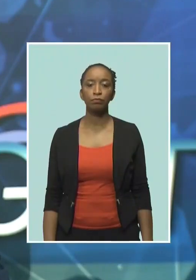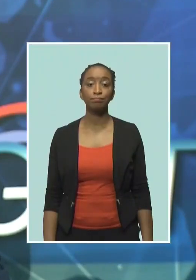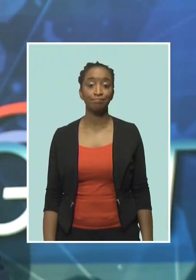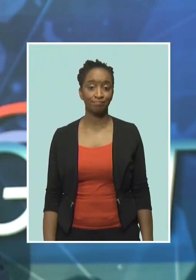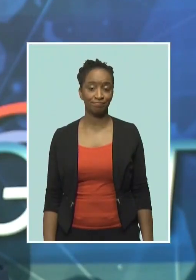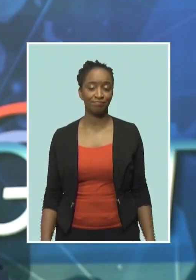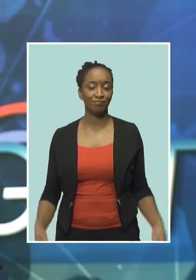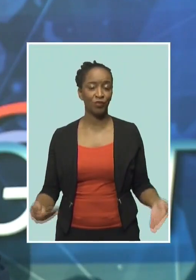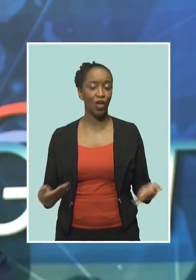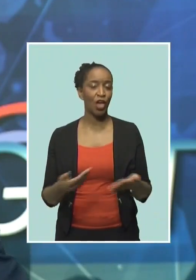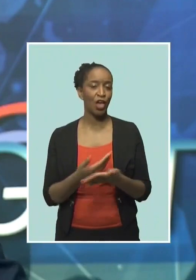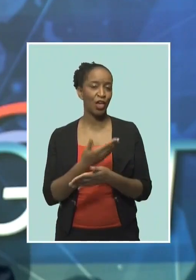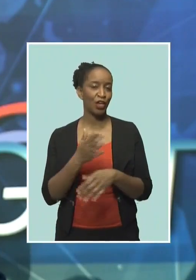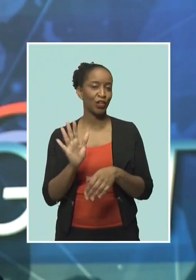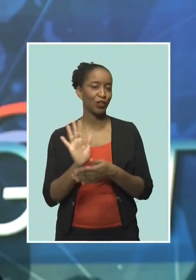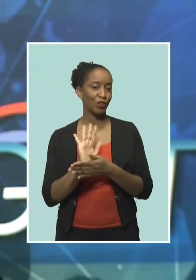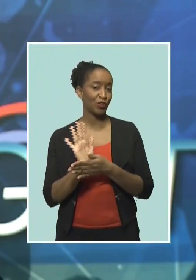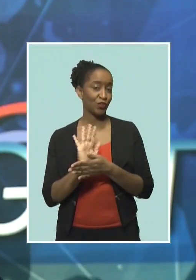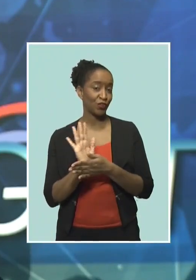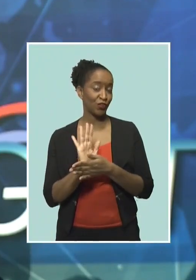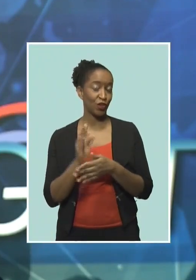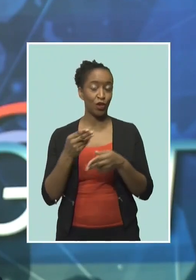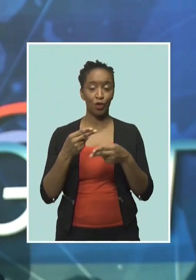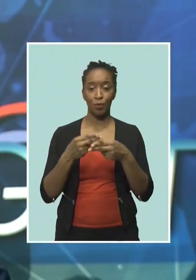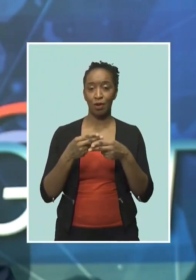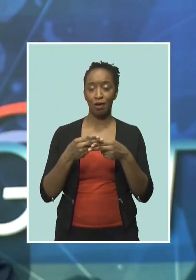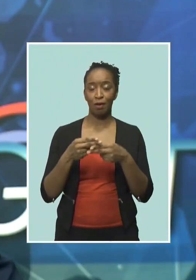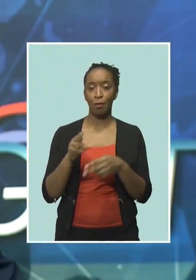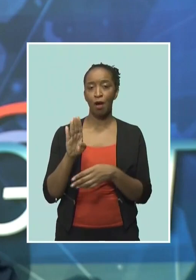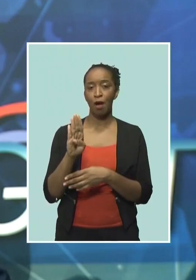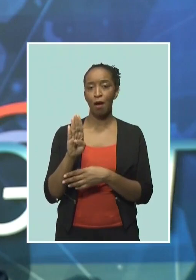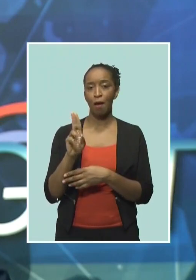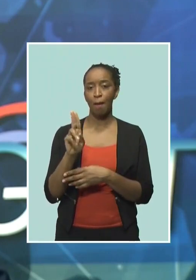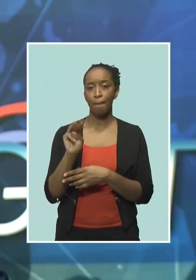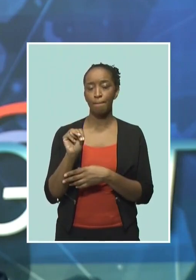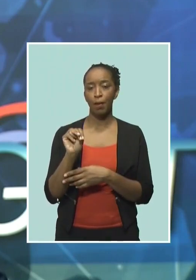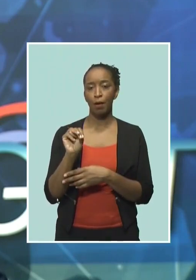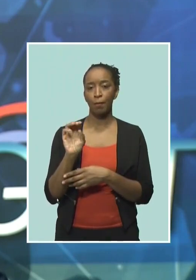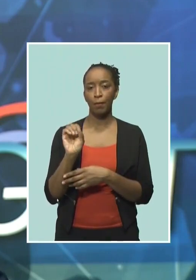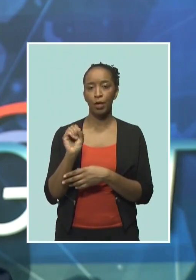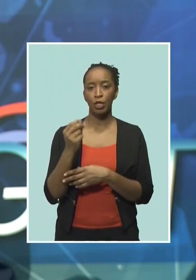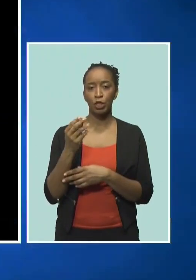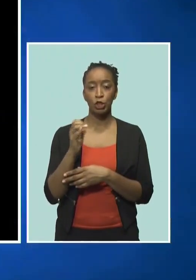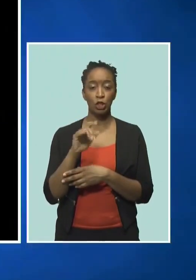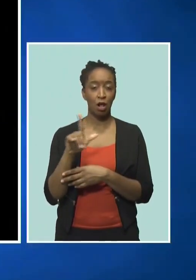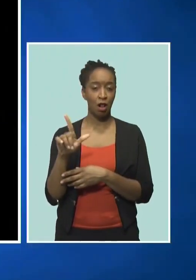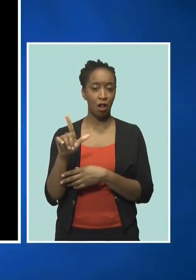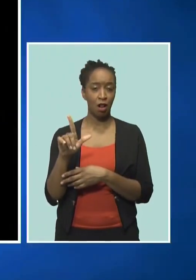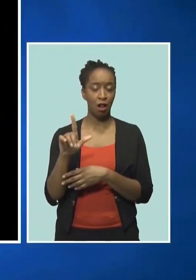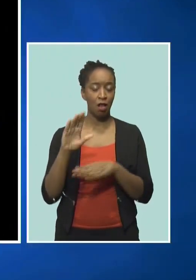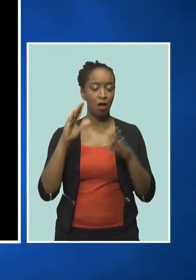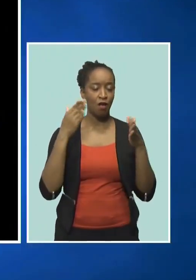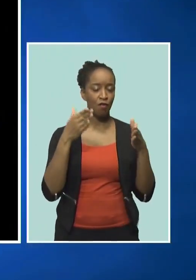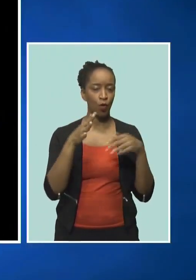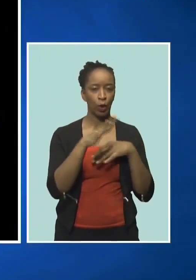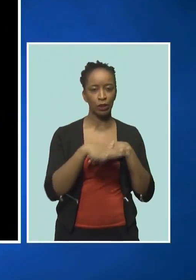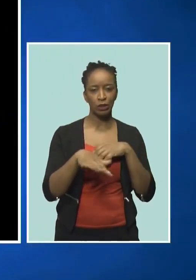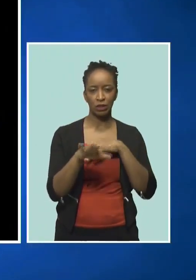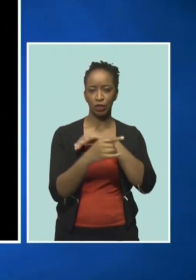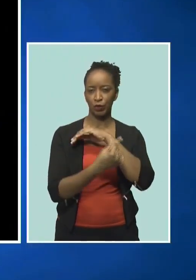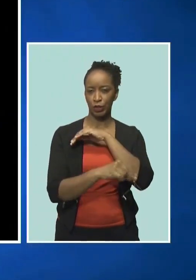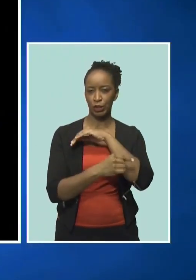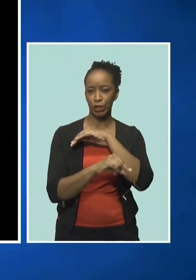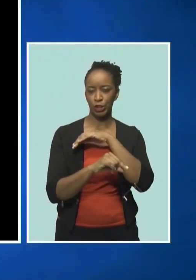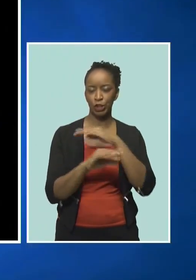Well, there is a new film in town. It's called Bombshell. That story focuses on the village of Ellerton, St. George, and the